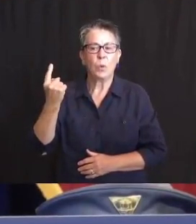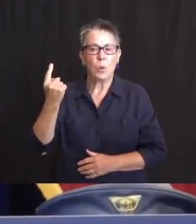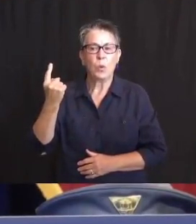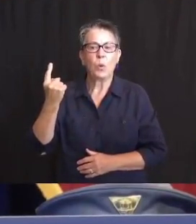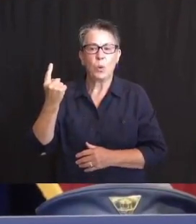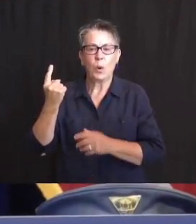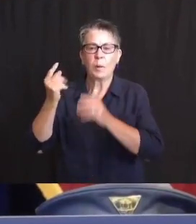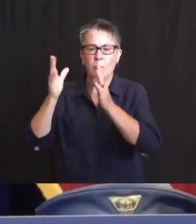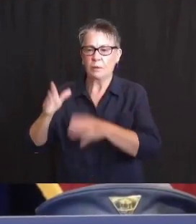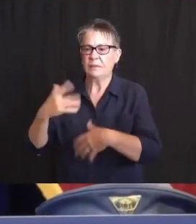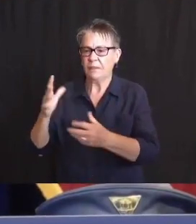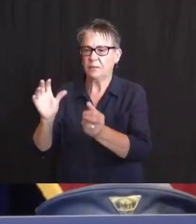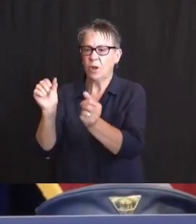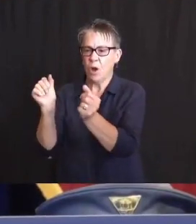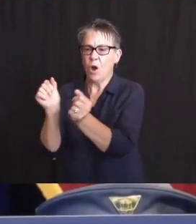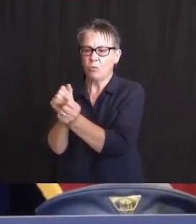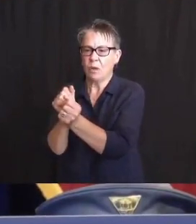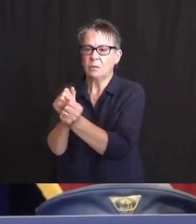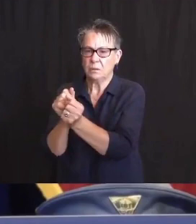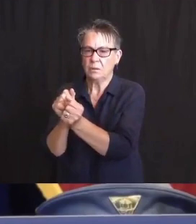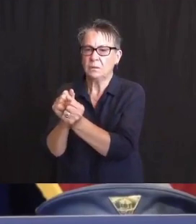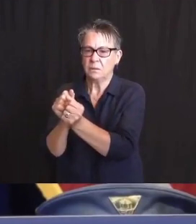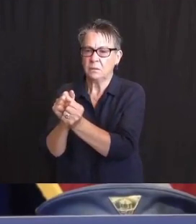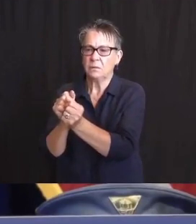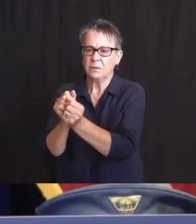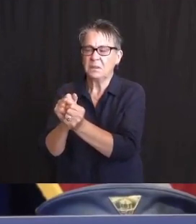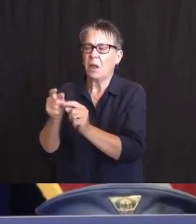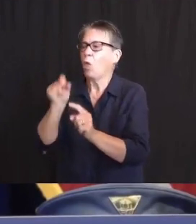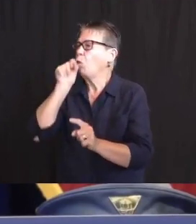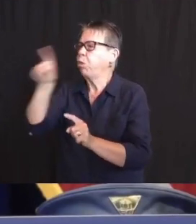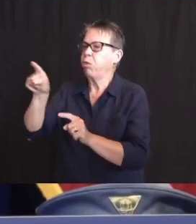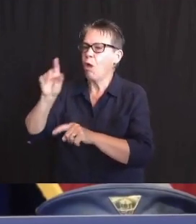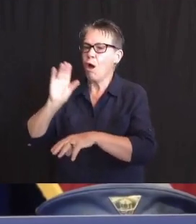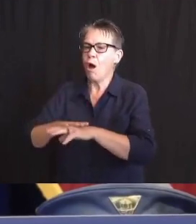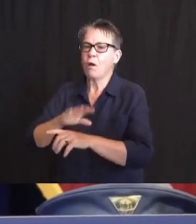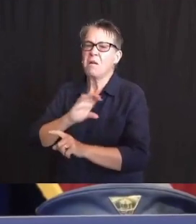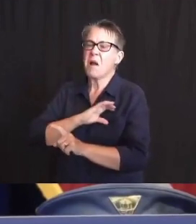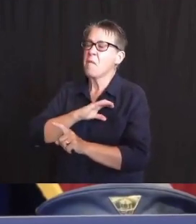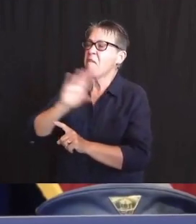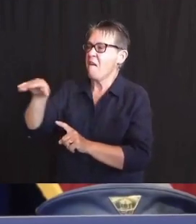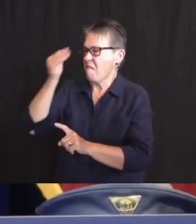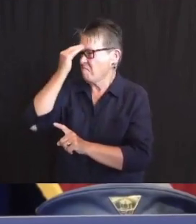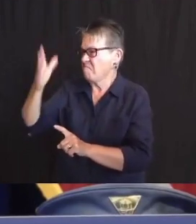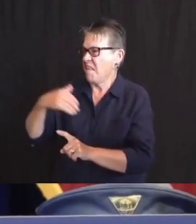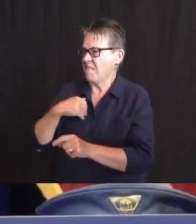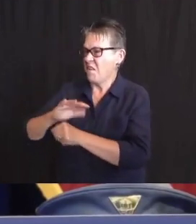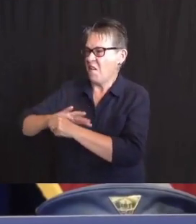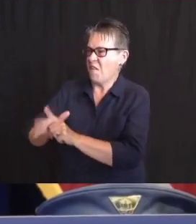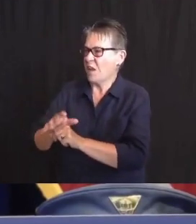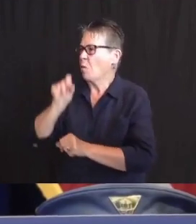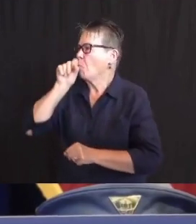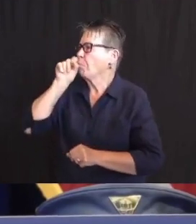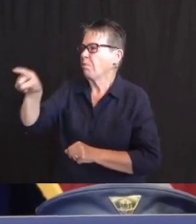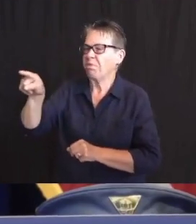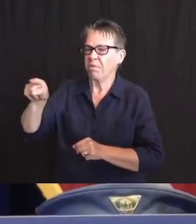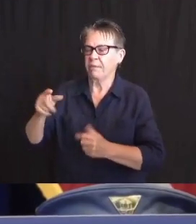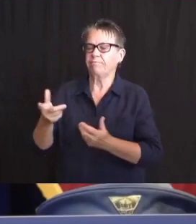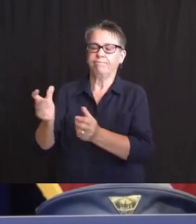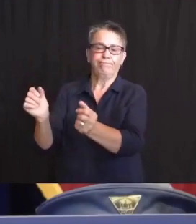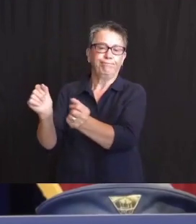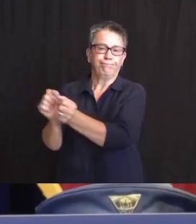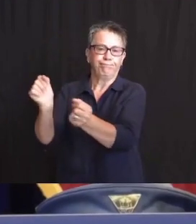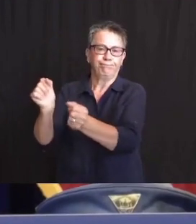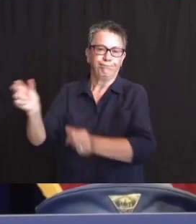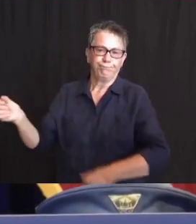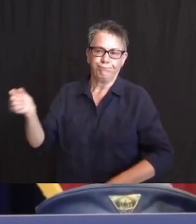claiming to have COVID-19. From compliance, the Lakeside Diner in Forked River, I think they were cited